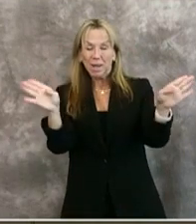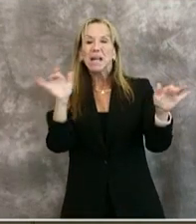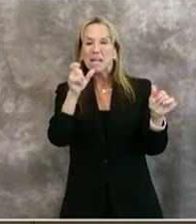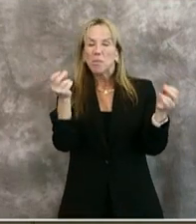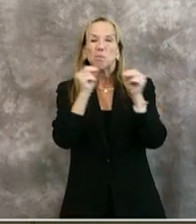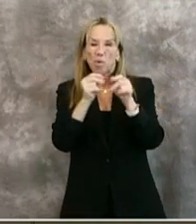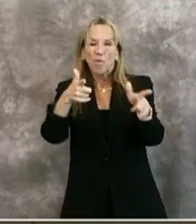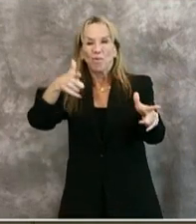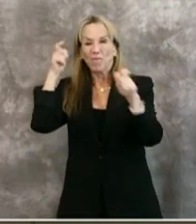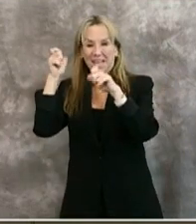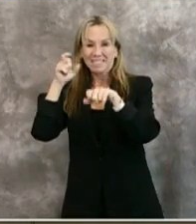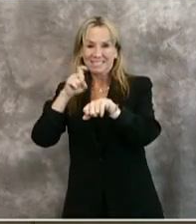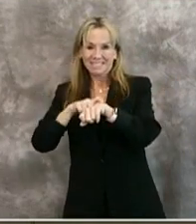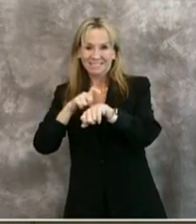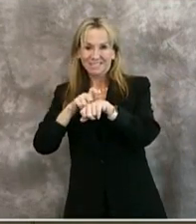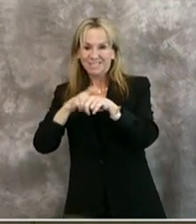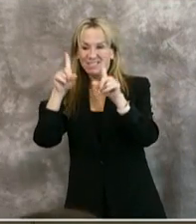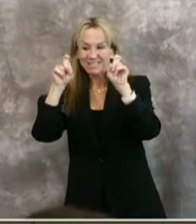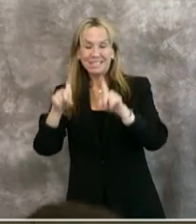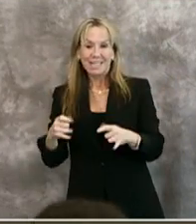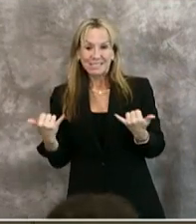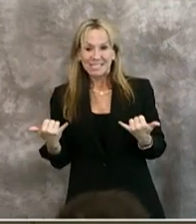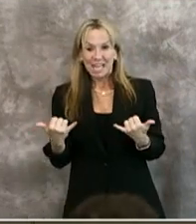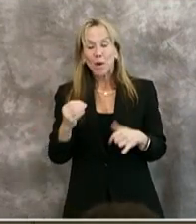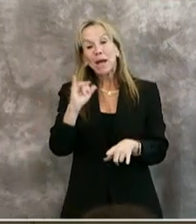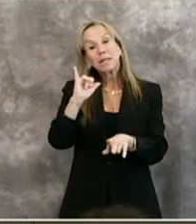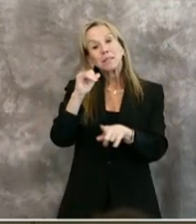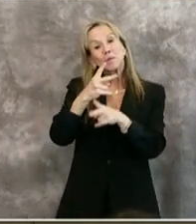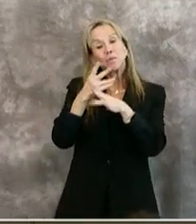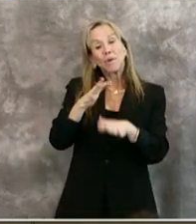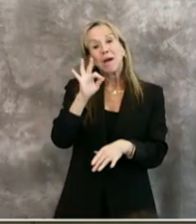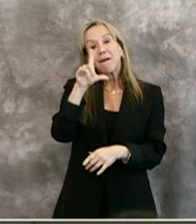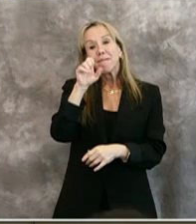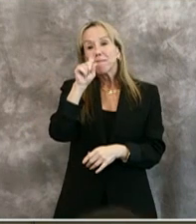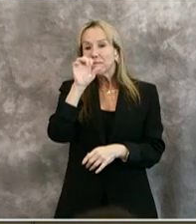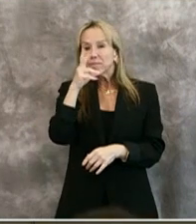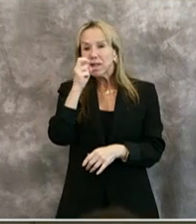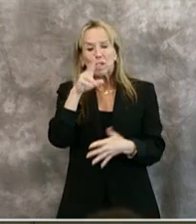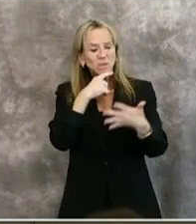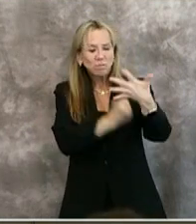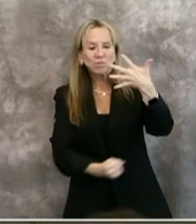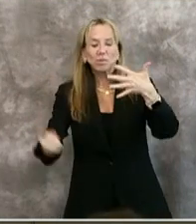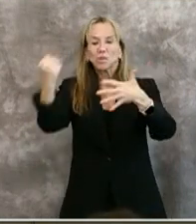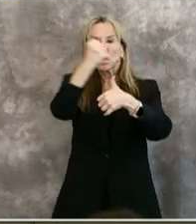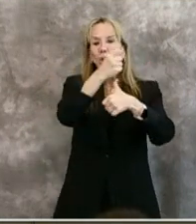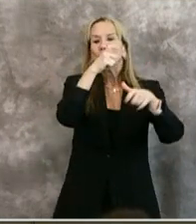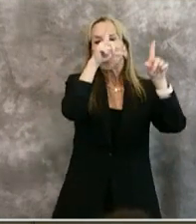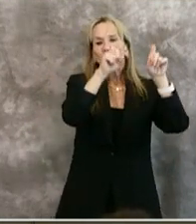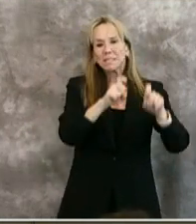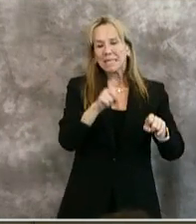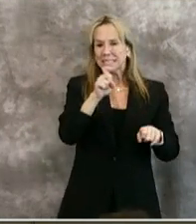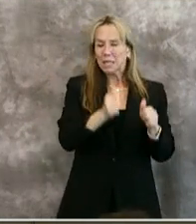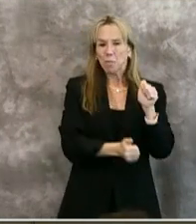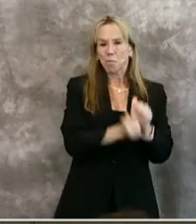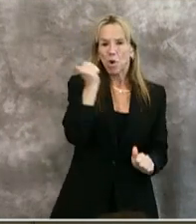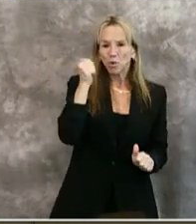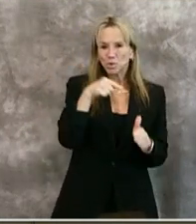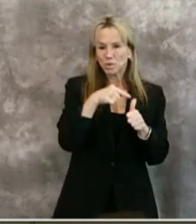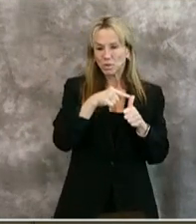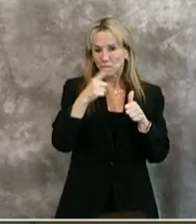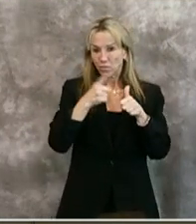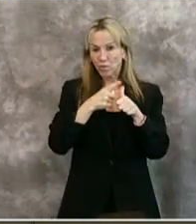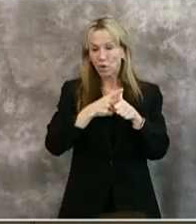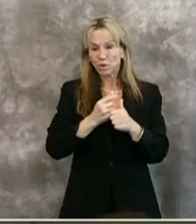Fletcher talked about, focusing faster tests for people who need it most, our highest priority groups. While our county lab